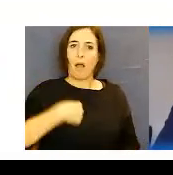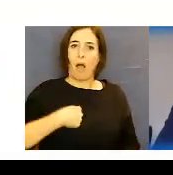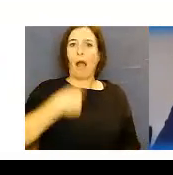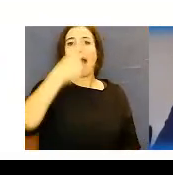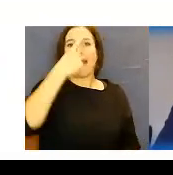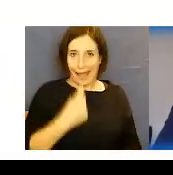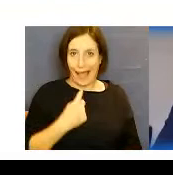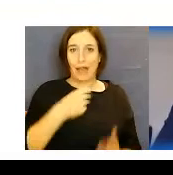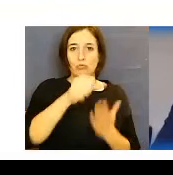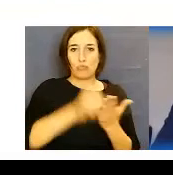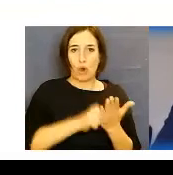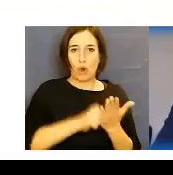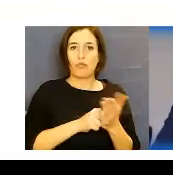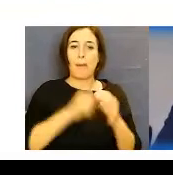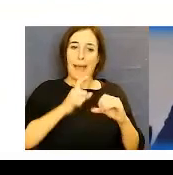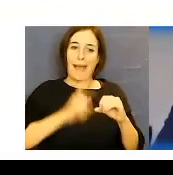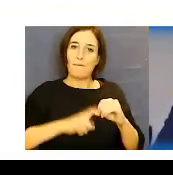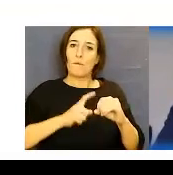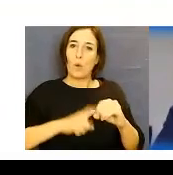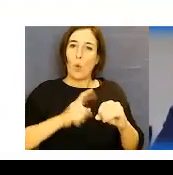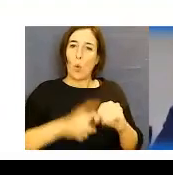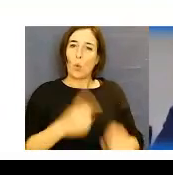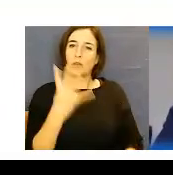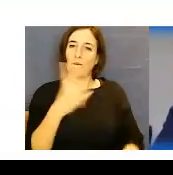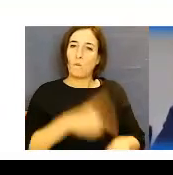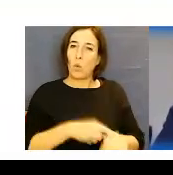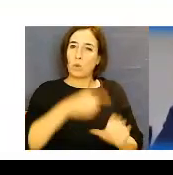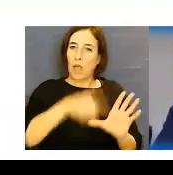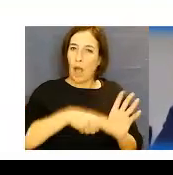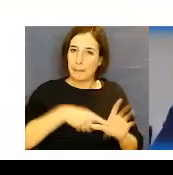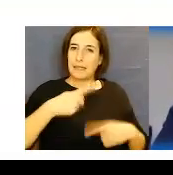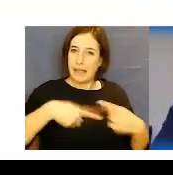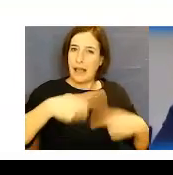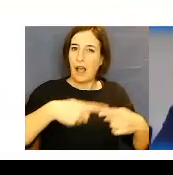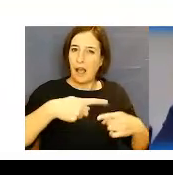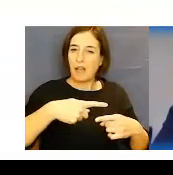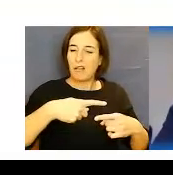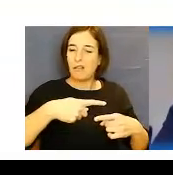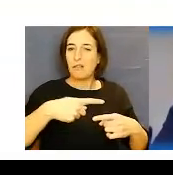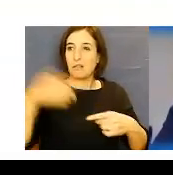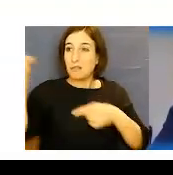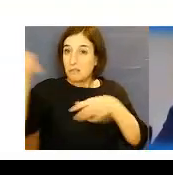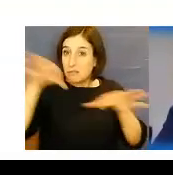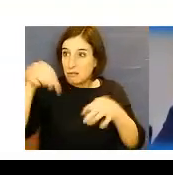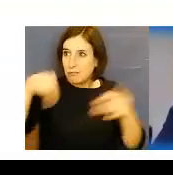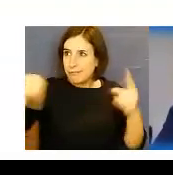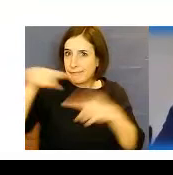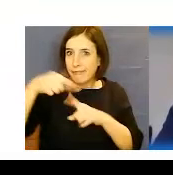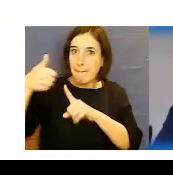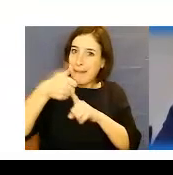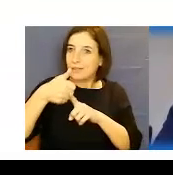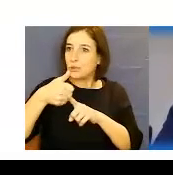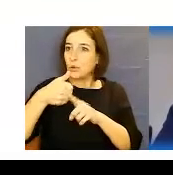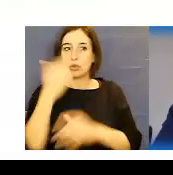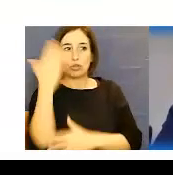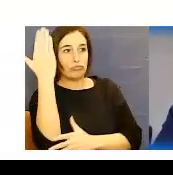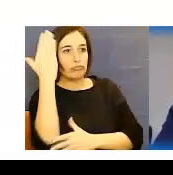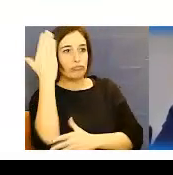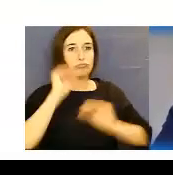coming in and supporting young people with their career aspirations in sport as well. Obviously, we've had our fair share of issues